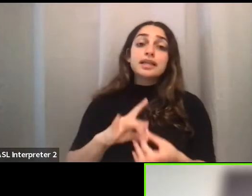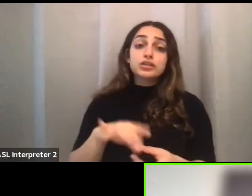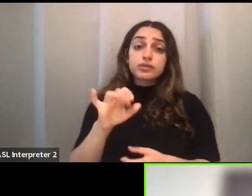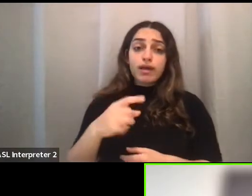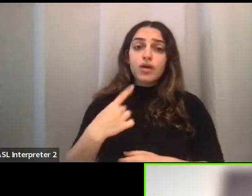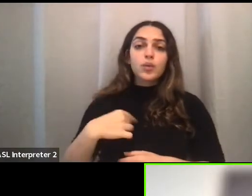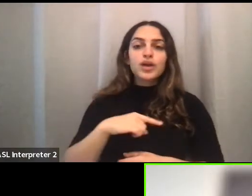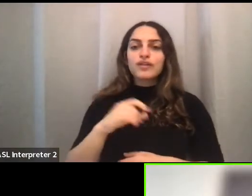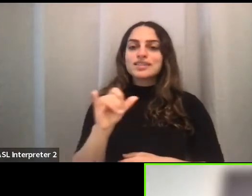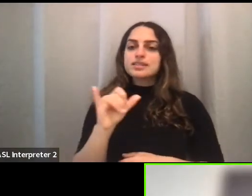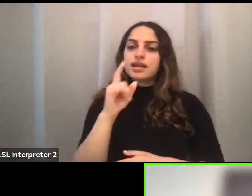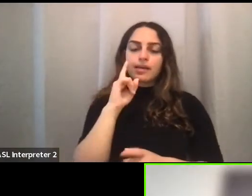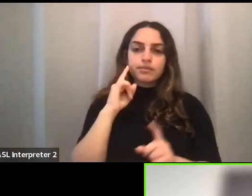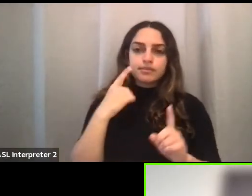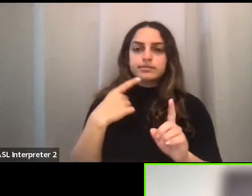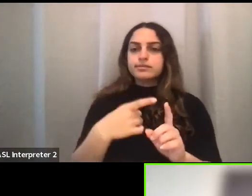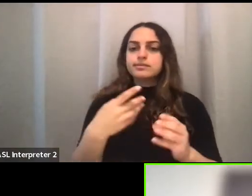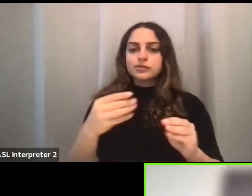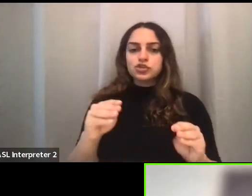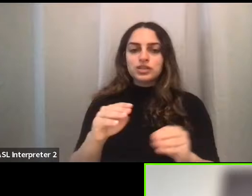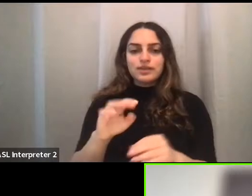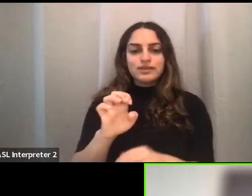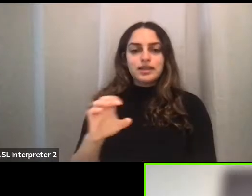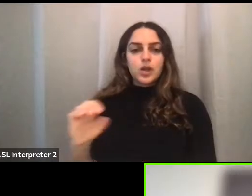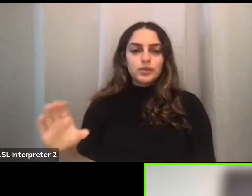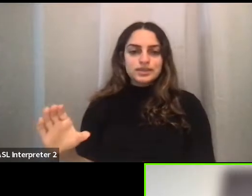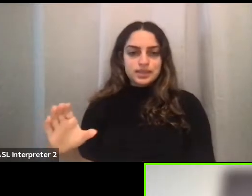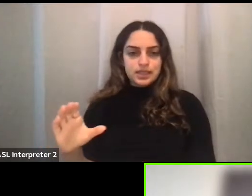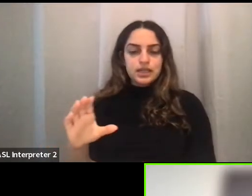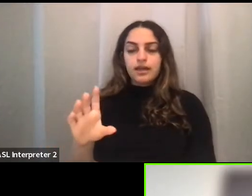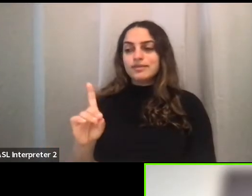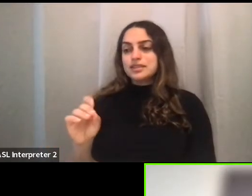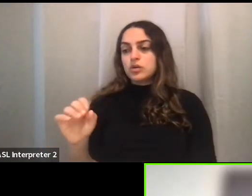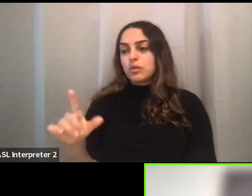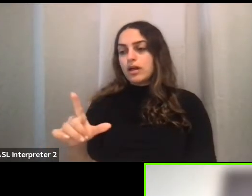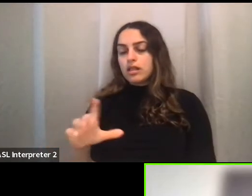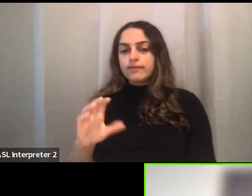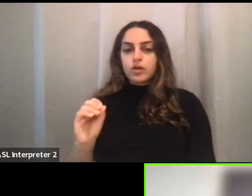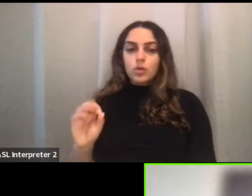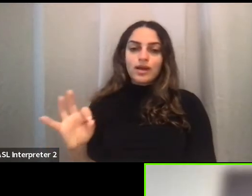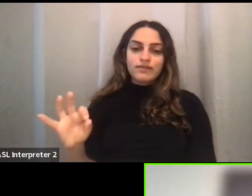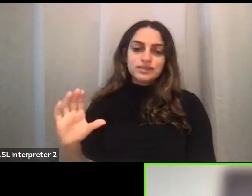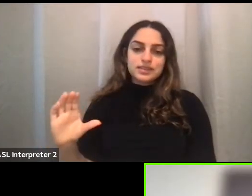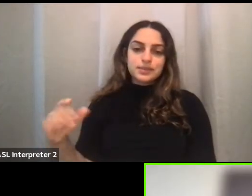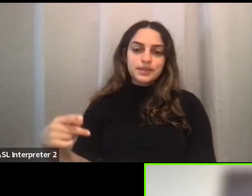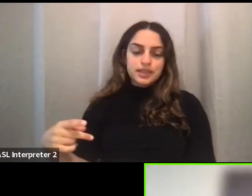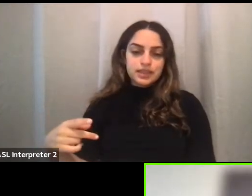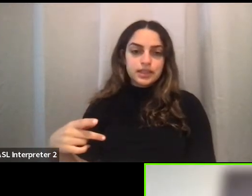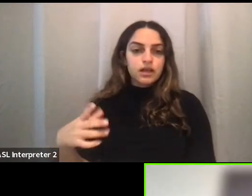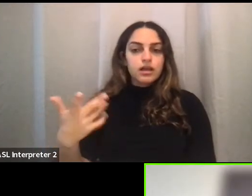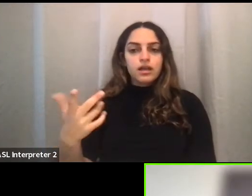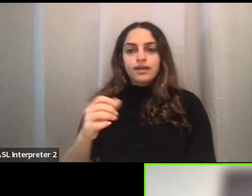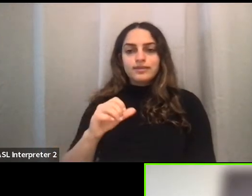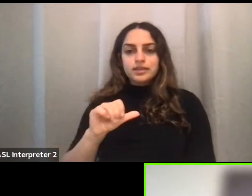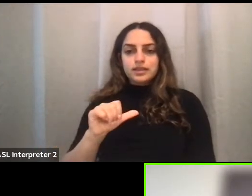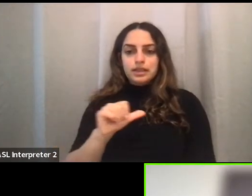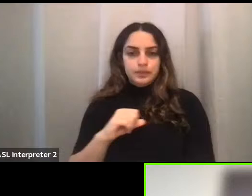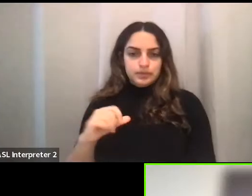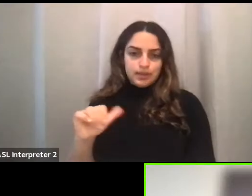mission and goals of eeoc of department of labor of ofccp um of the administration